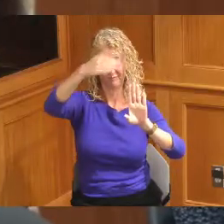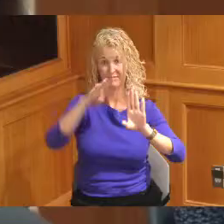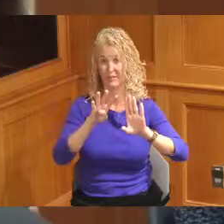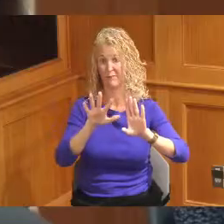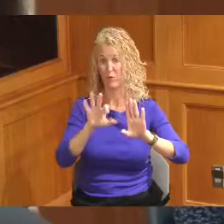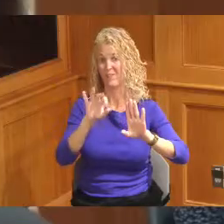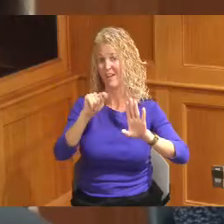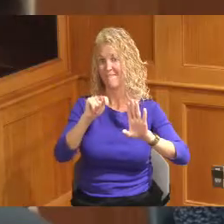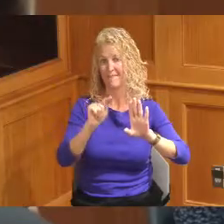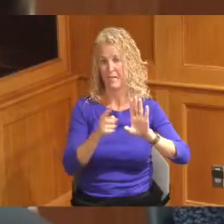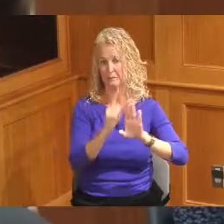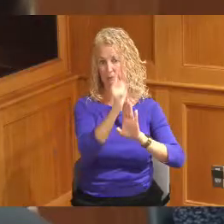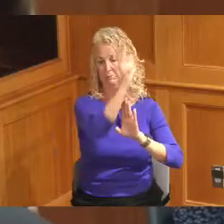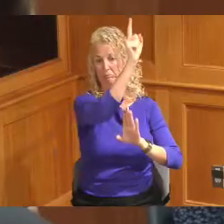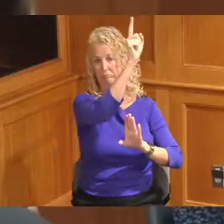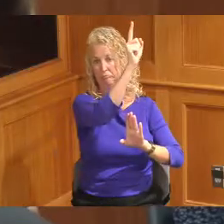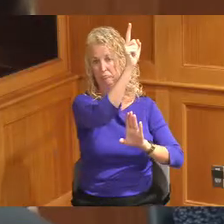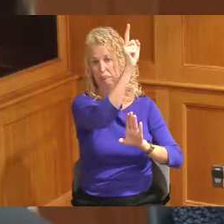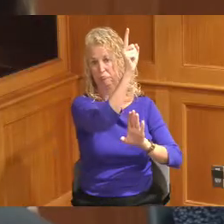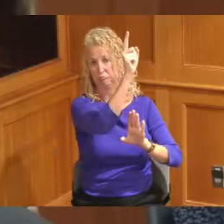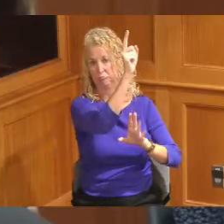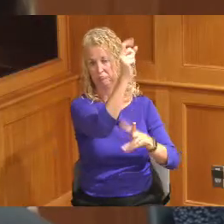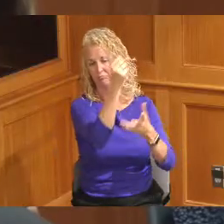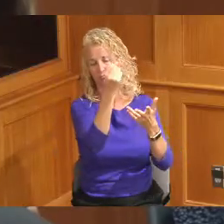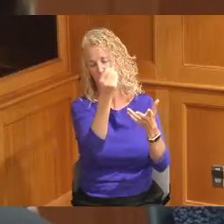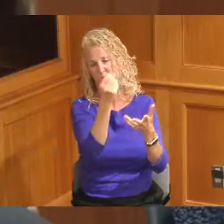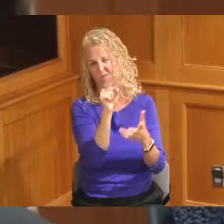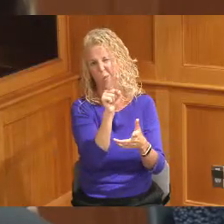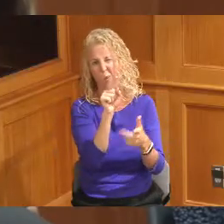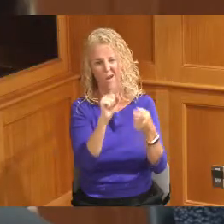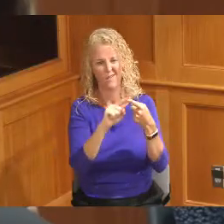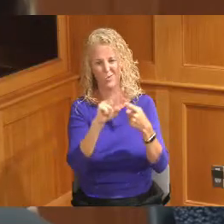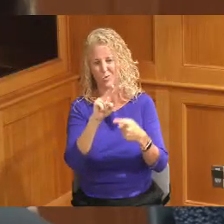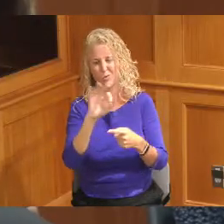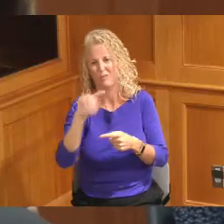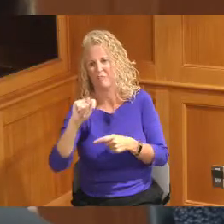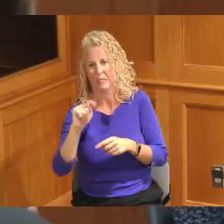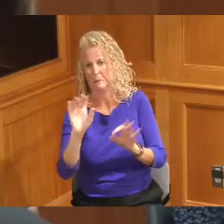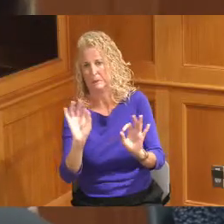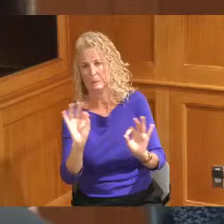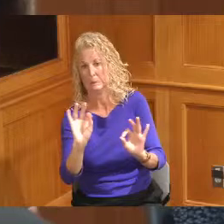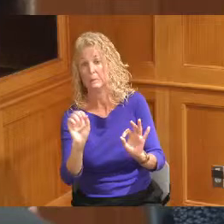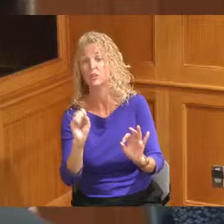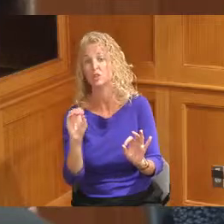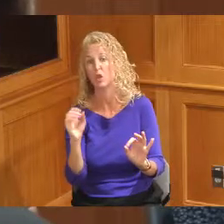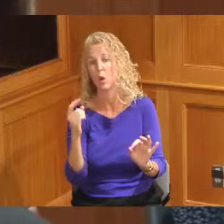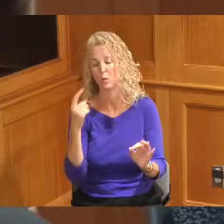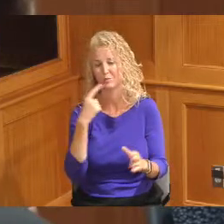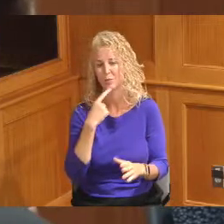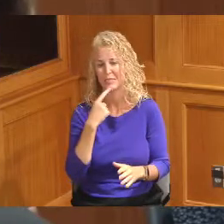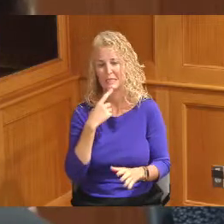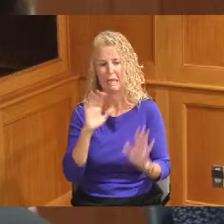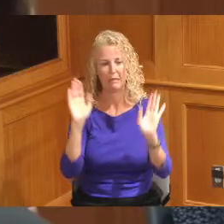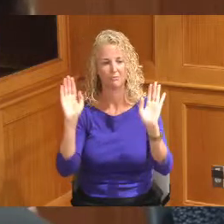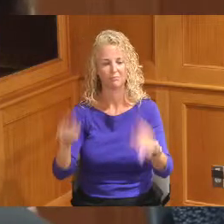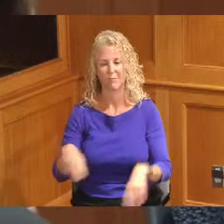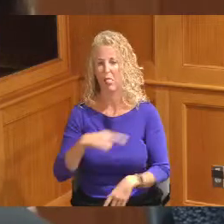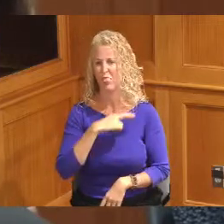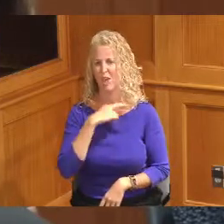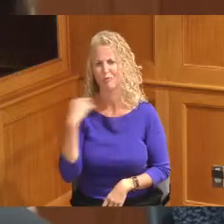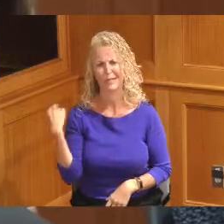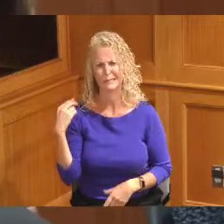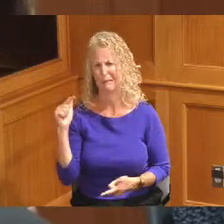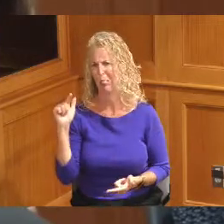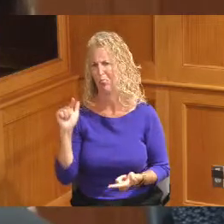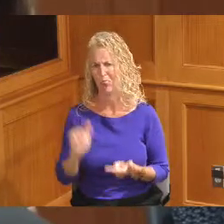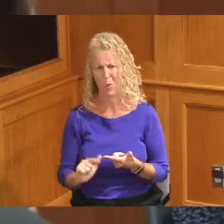feet up off the ground and encroaching on the easement 1 to 2 feet on the edge there. So we consider this to be very low risk to the